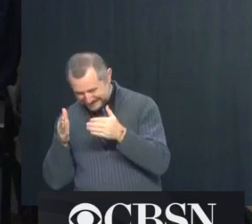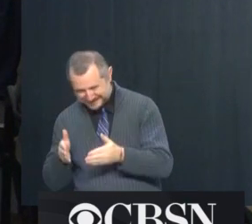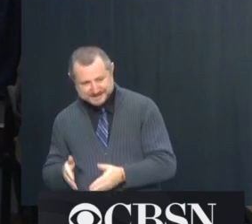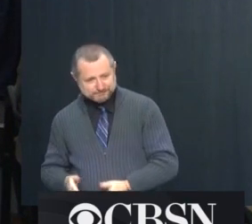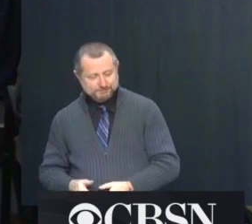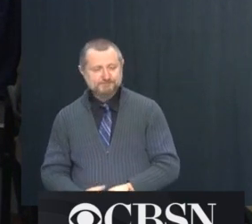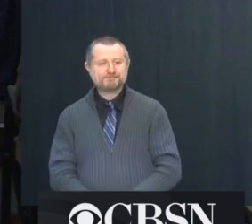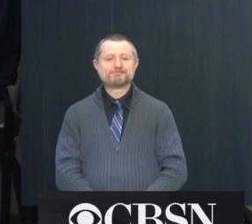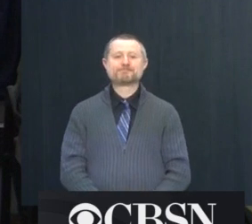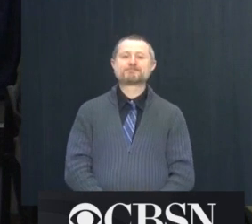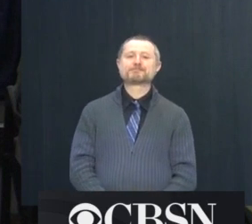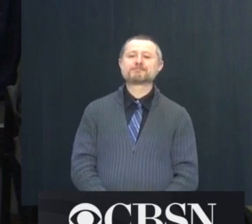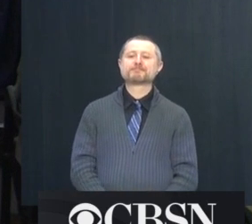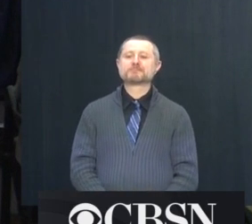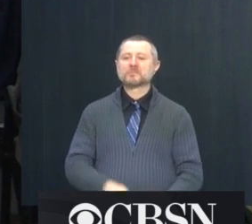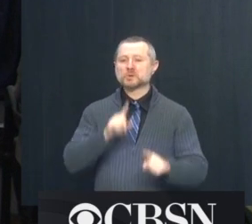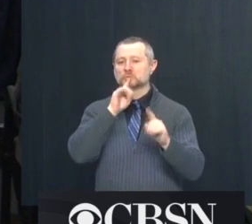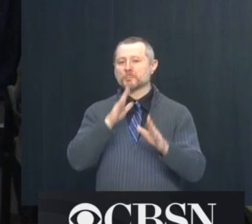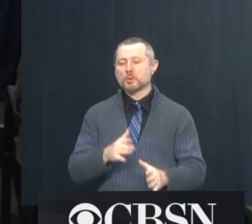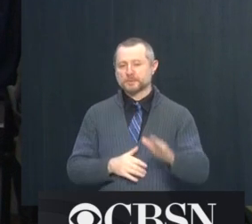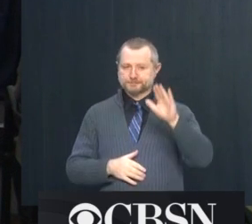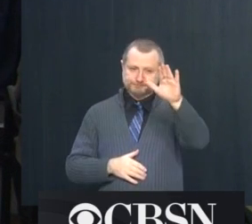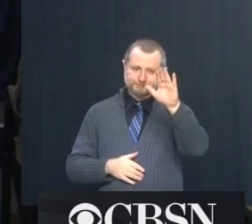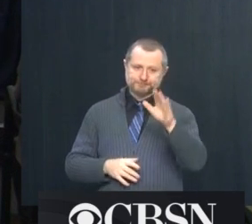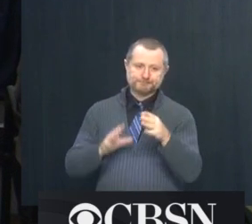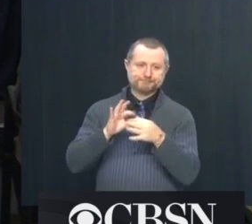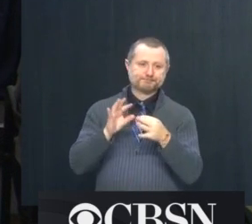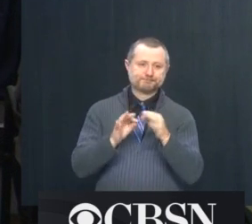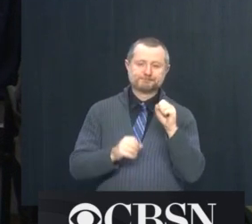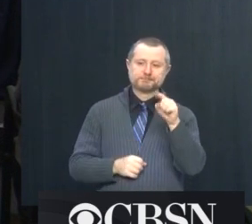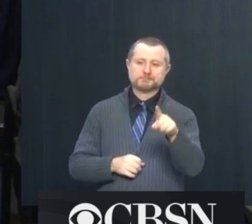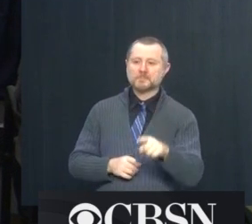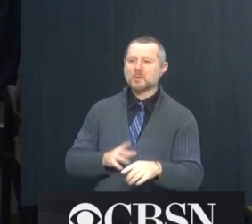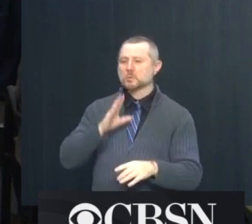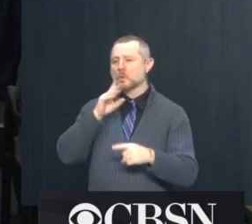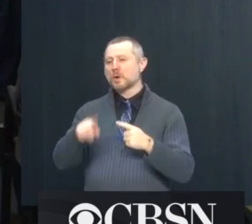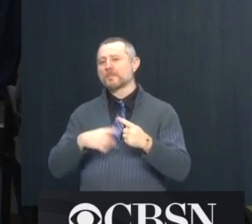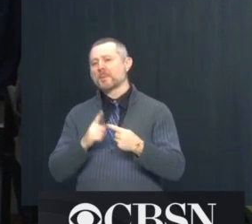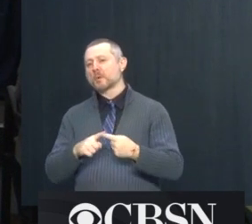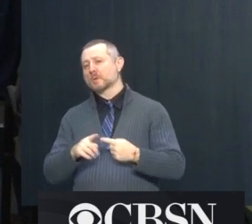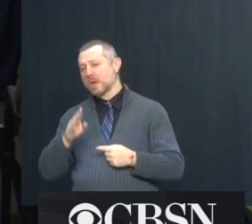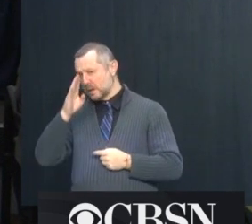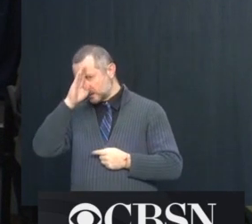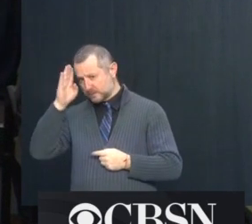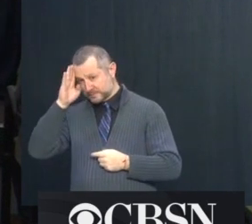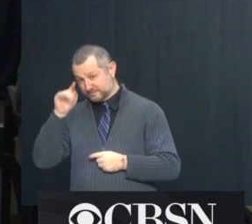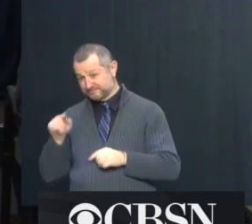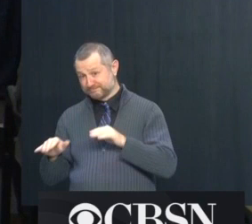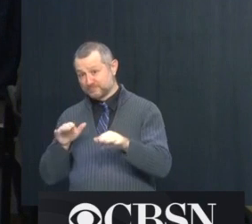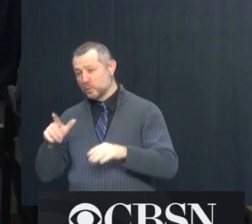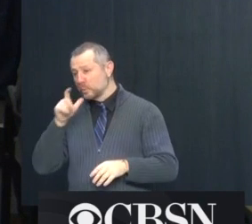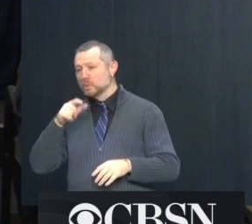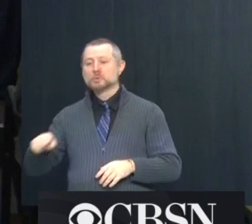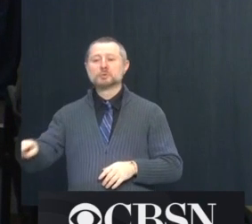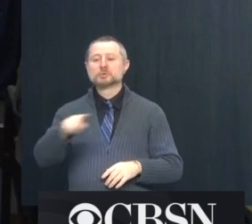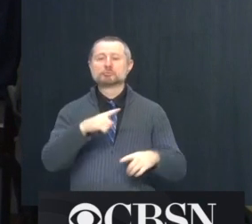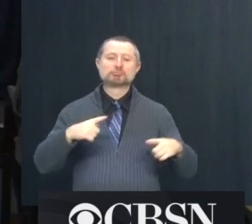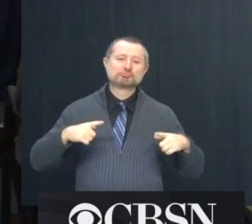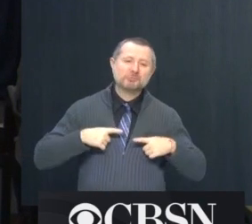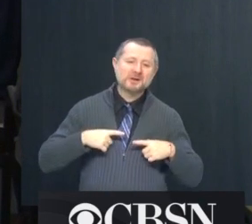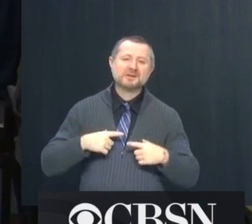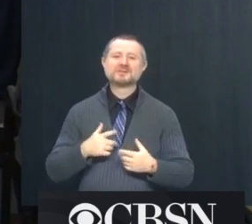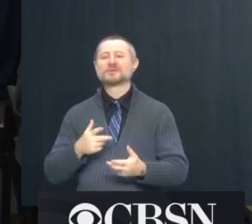I'm sorry. Yeah, you talked about hospitals reaching out to retired doctors and nurses, which happened